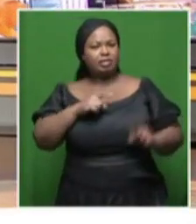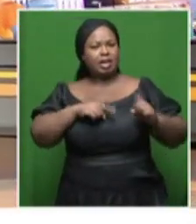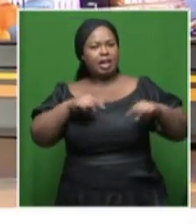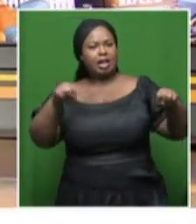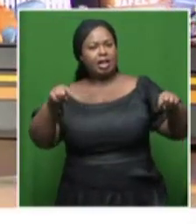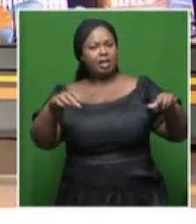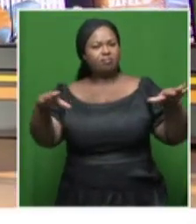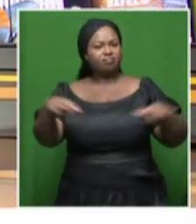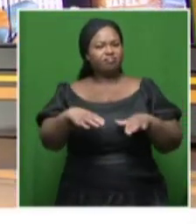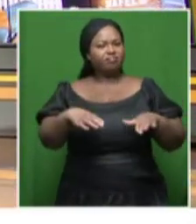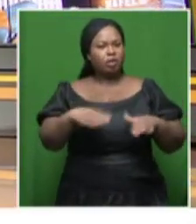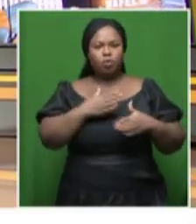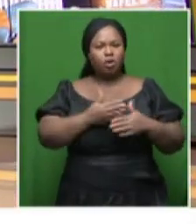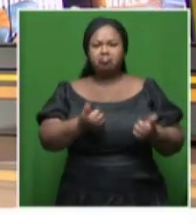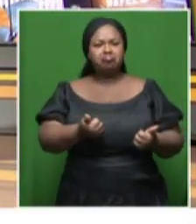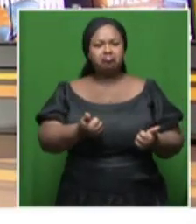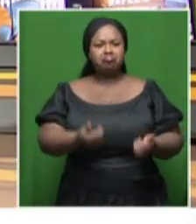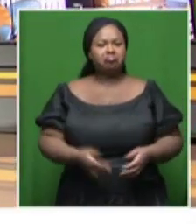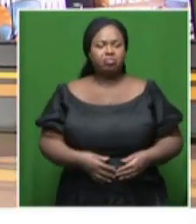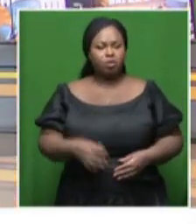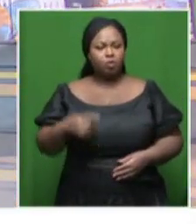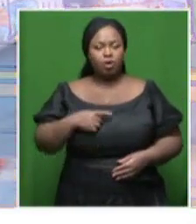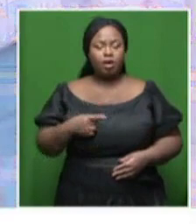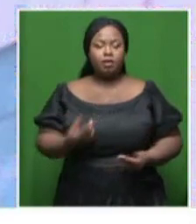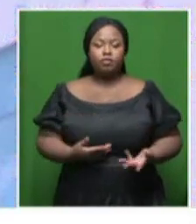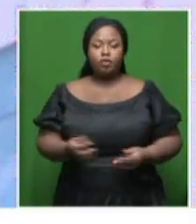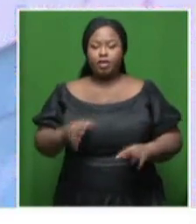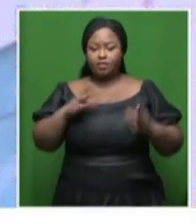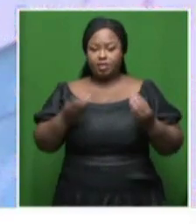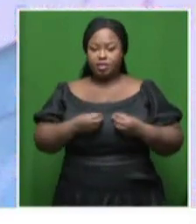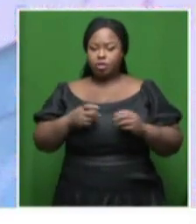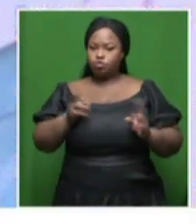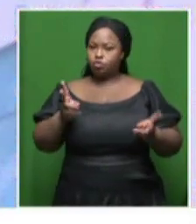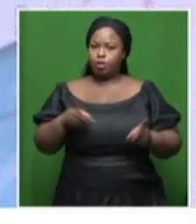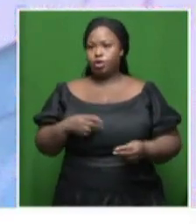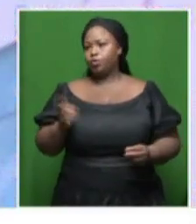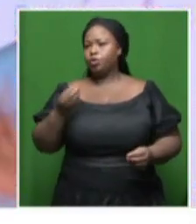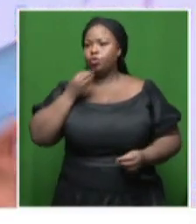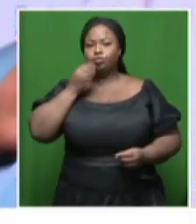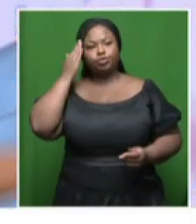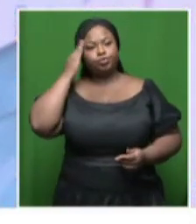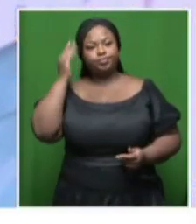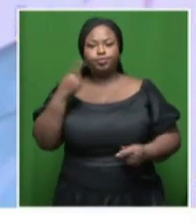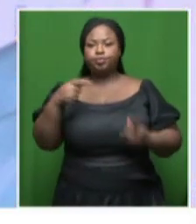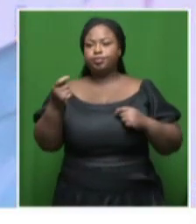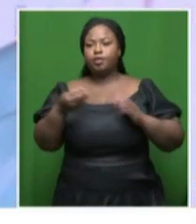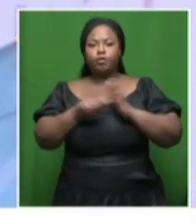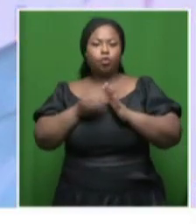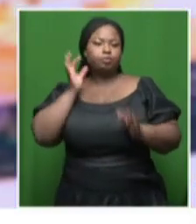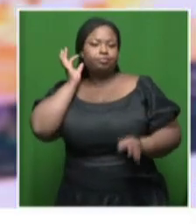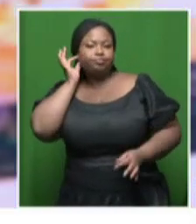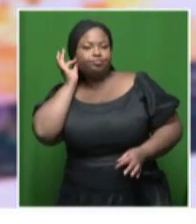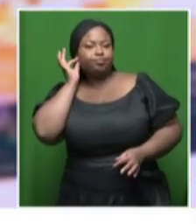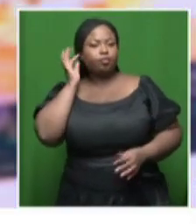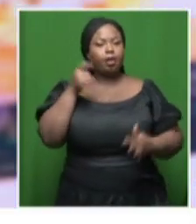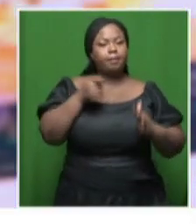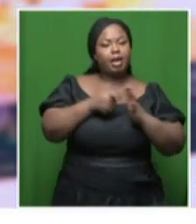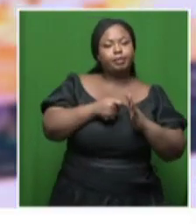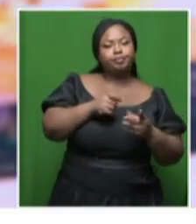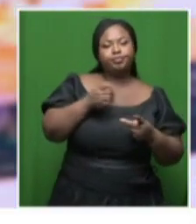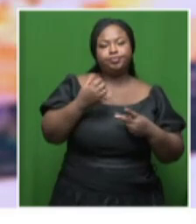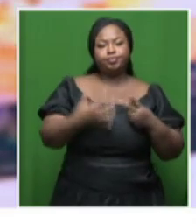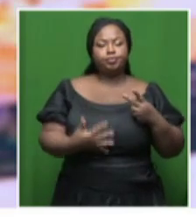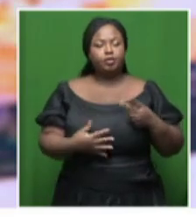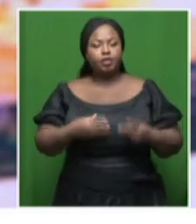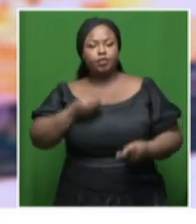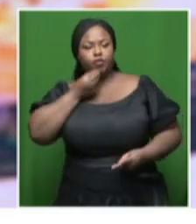different elements work? You know, it's one thing, the markets that we traditionally know of, it's a market you go and buy earrings, you know, and it's then